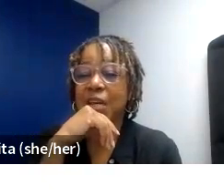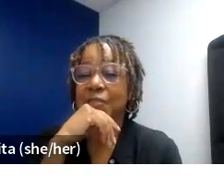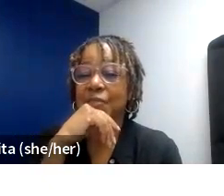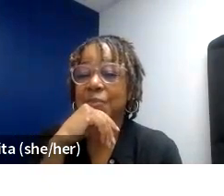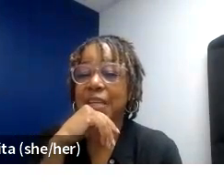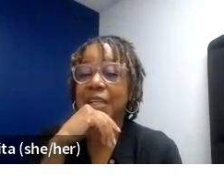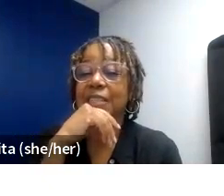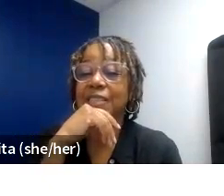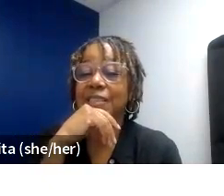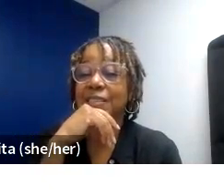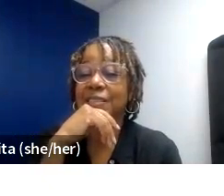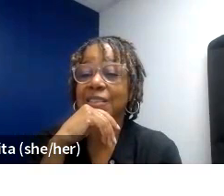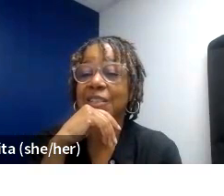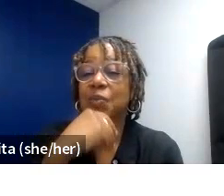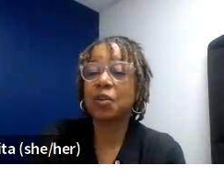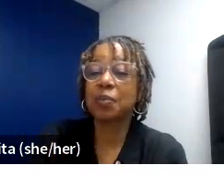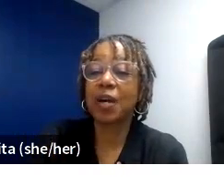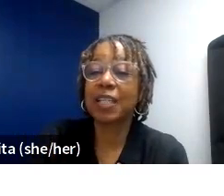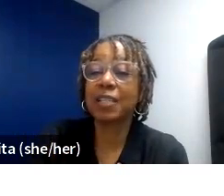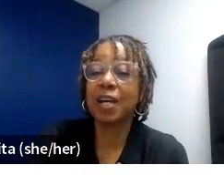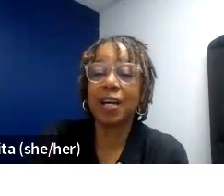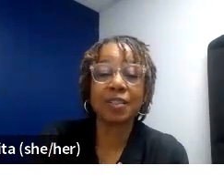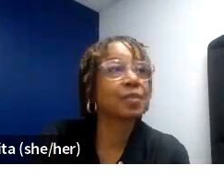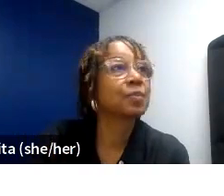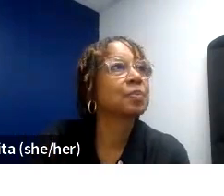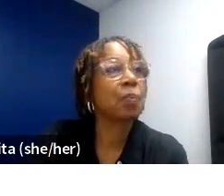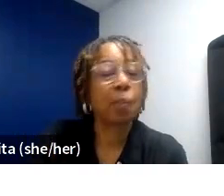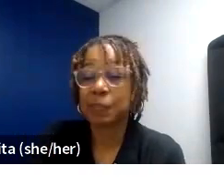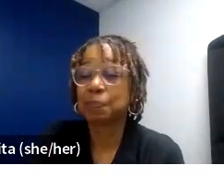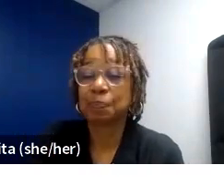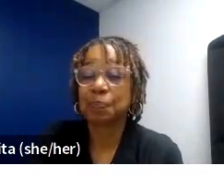Welcome, John from Dallas. Welcome, Wahida.